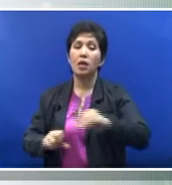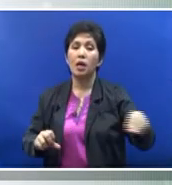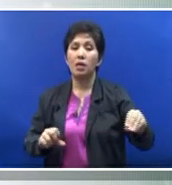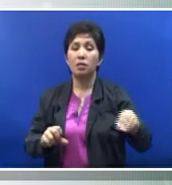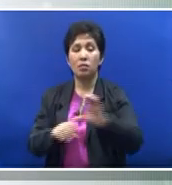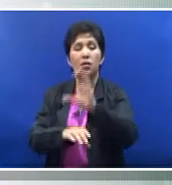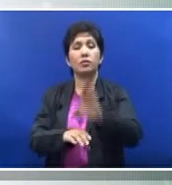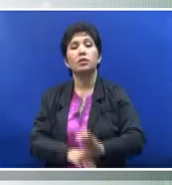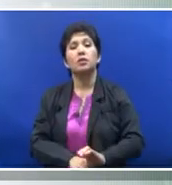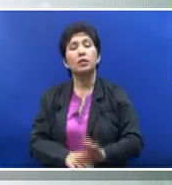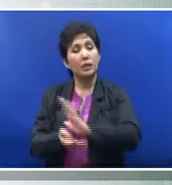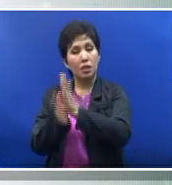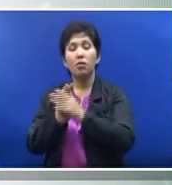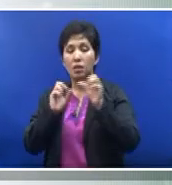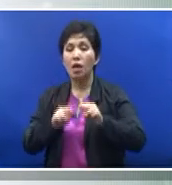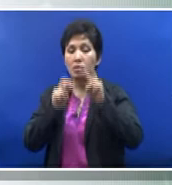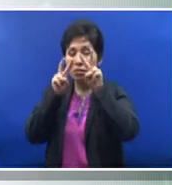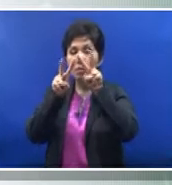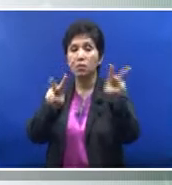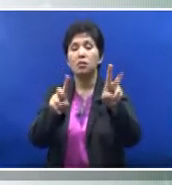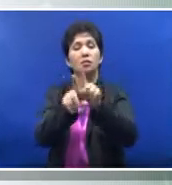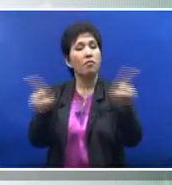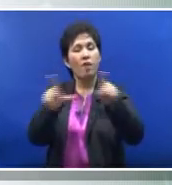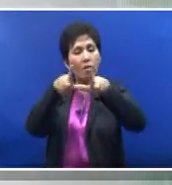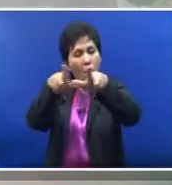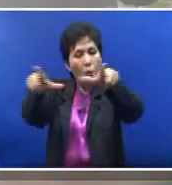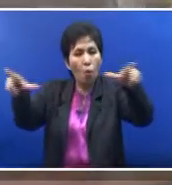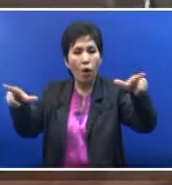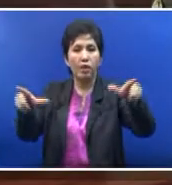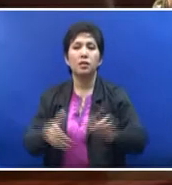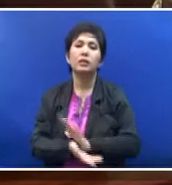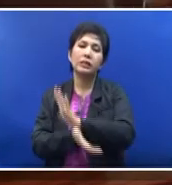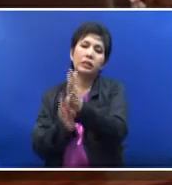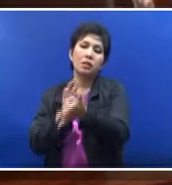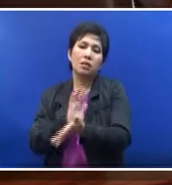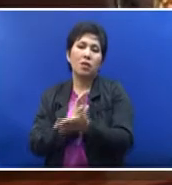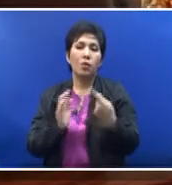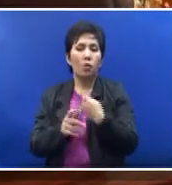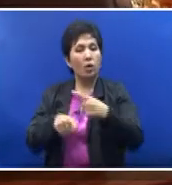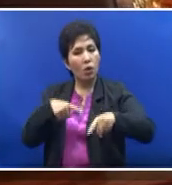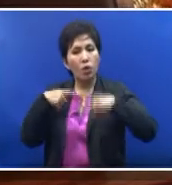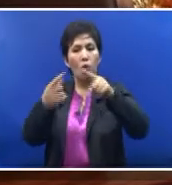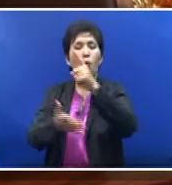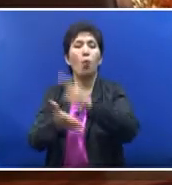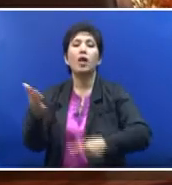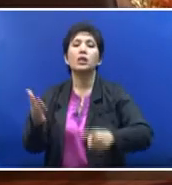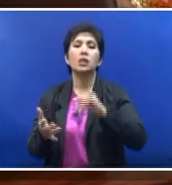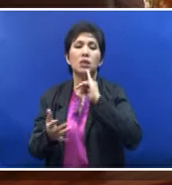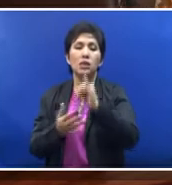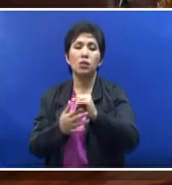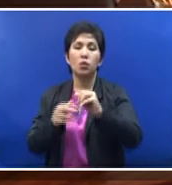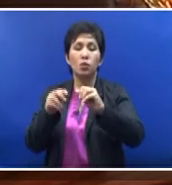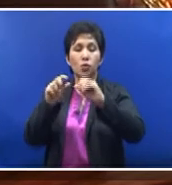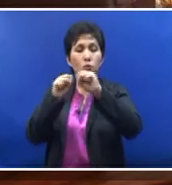literature. So you can see how it is very wide. Okay, after this we go further. What is sociology?